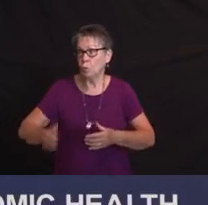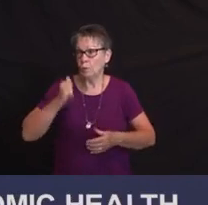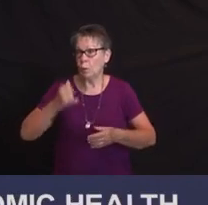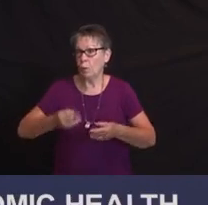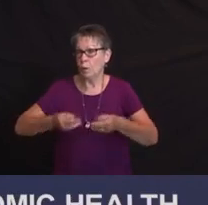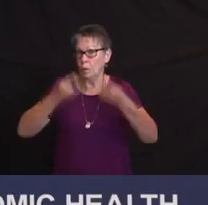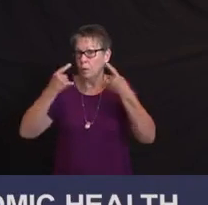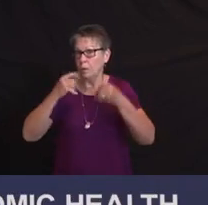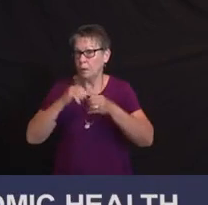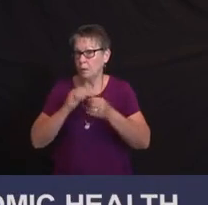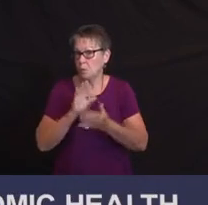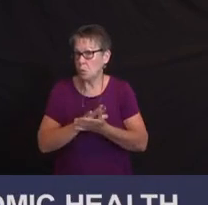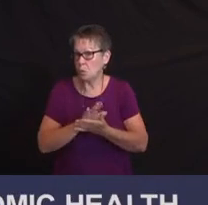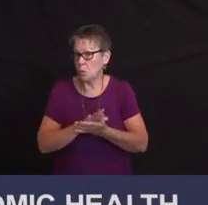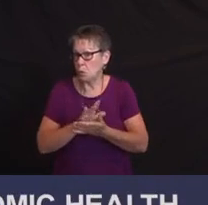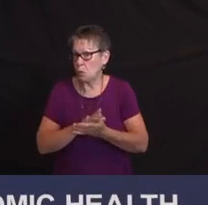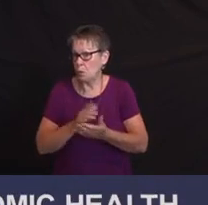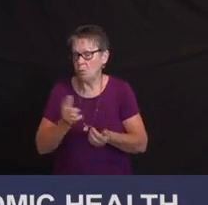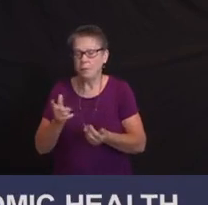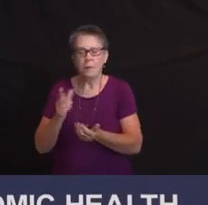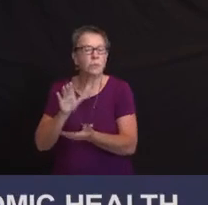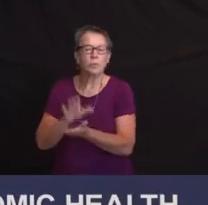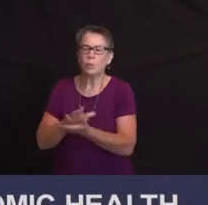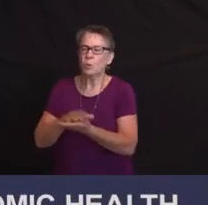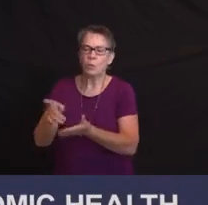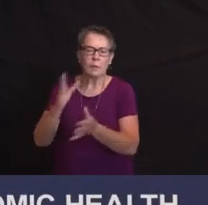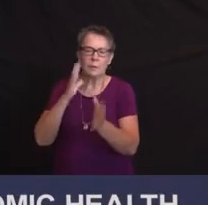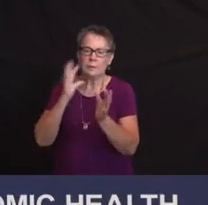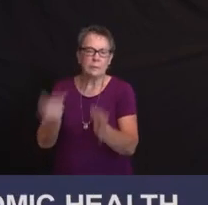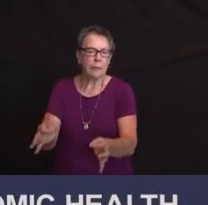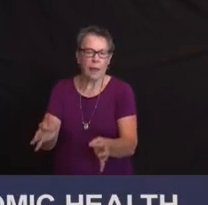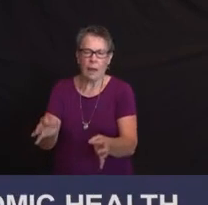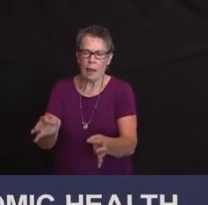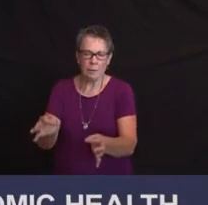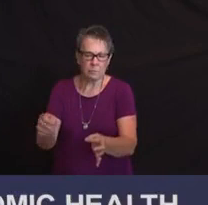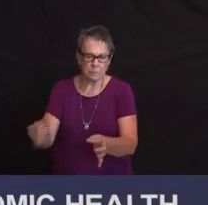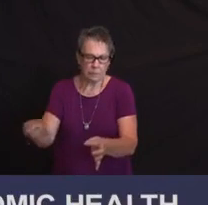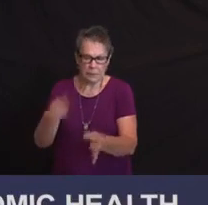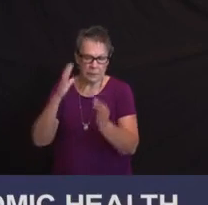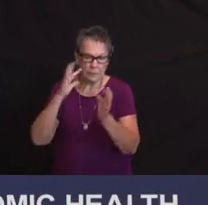that's number one. Number two, I think I said this earlier. I misspoke earlier.